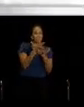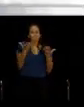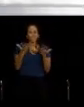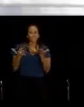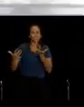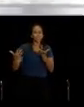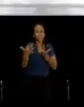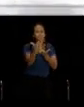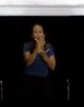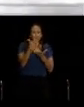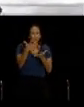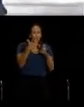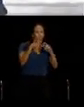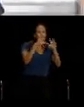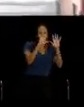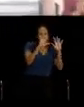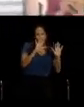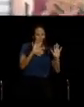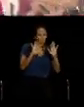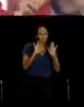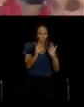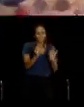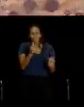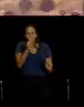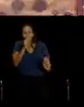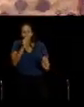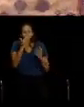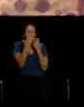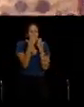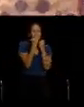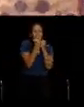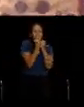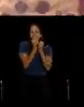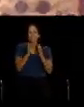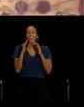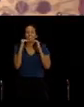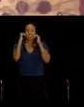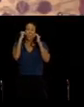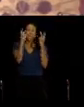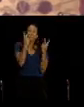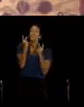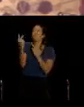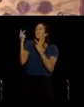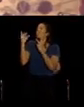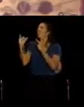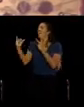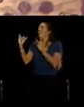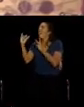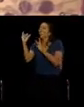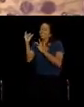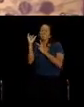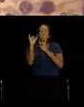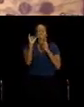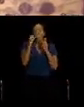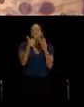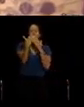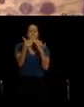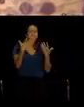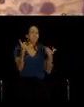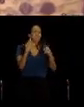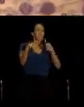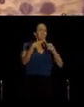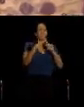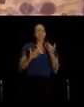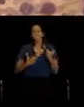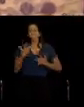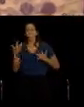Special things I compile, each one there to make you smile on a